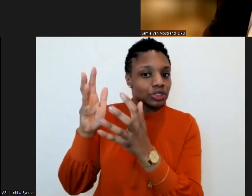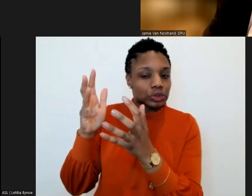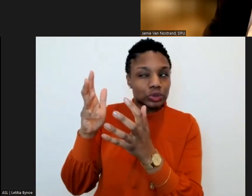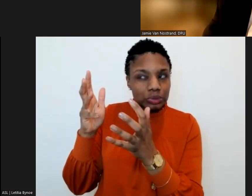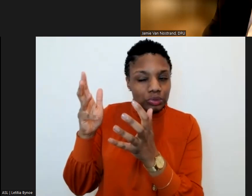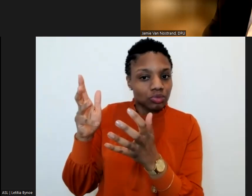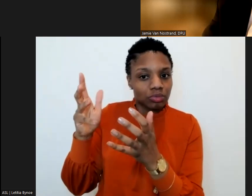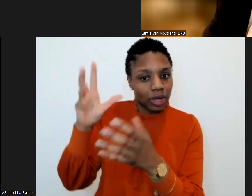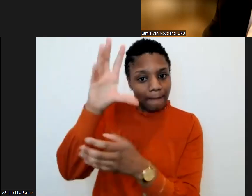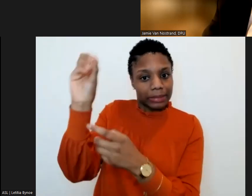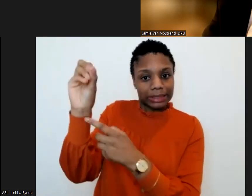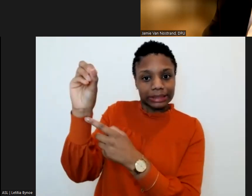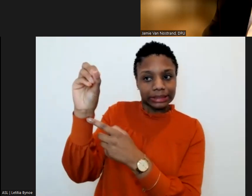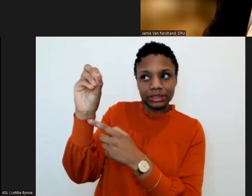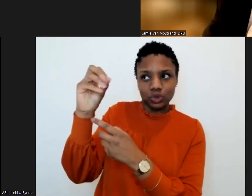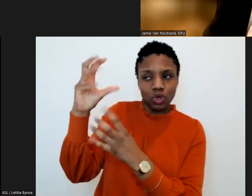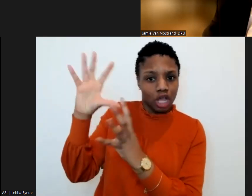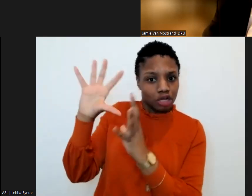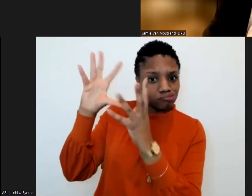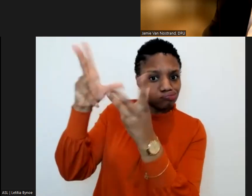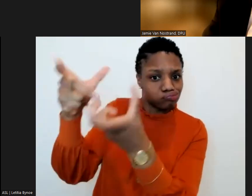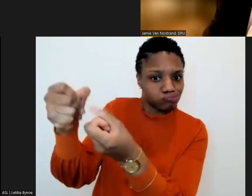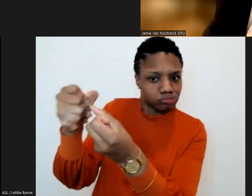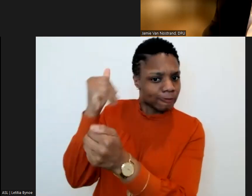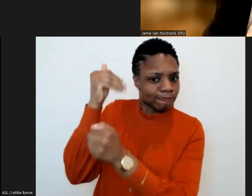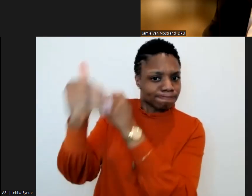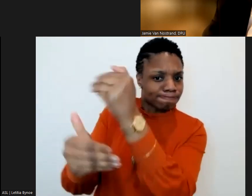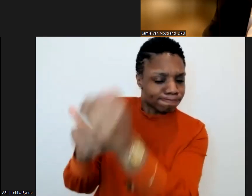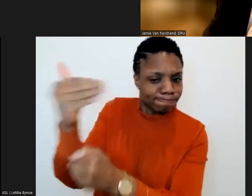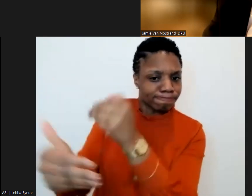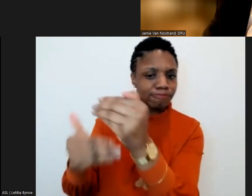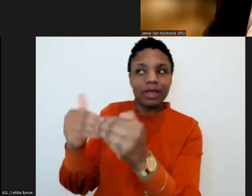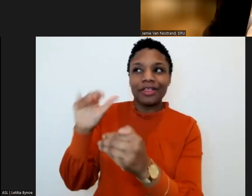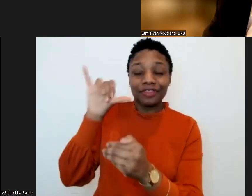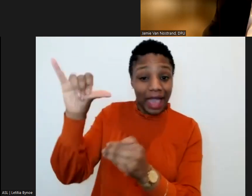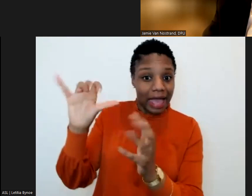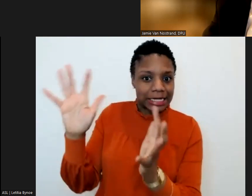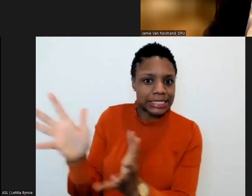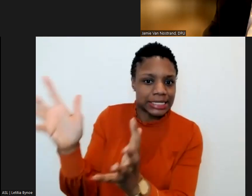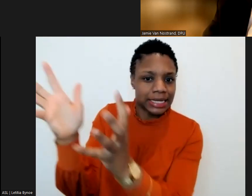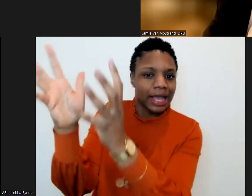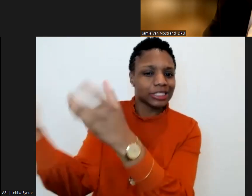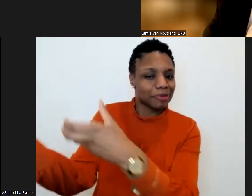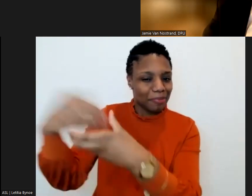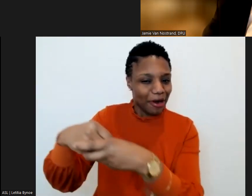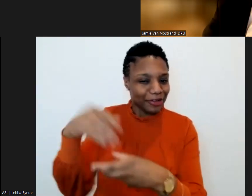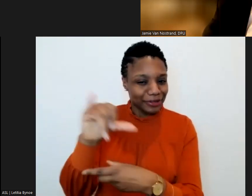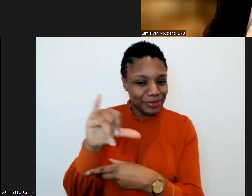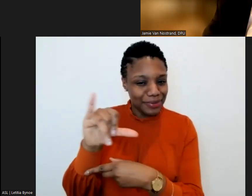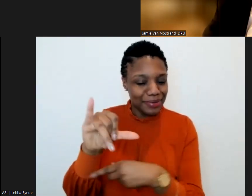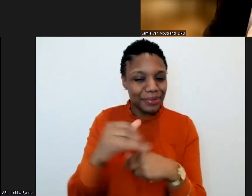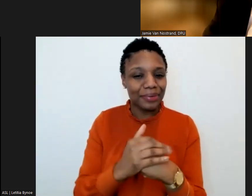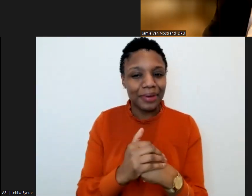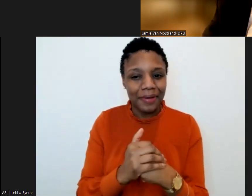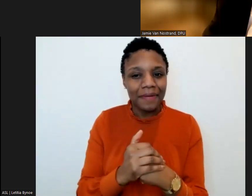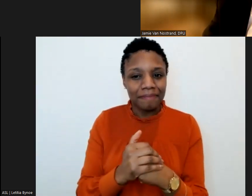basically accelerate this process. That needs to be part of it, is not just a carrot, but also a